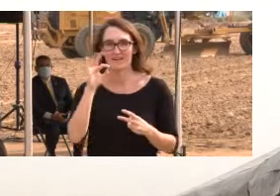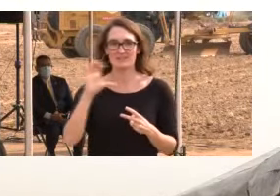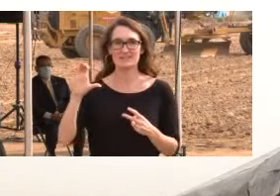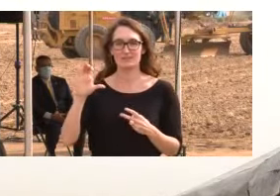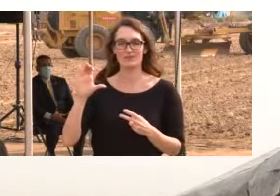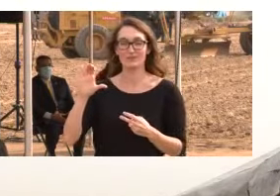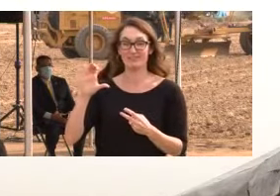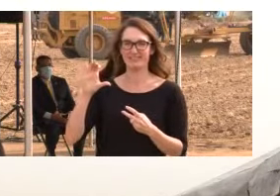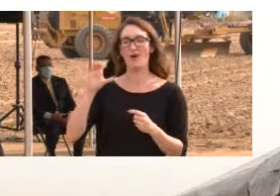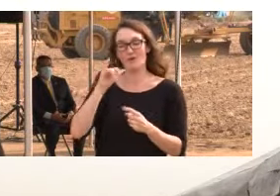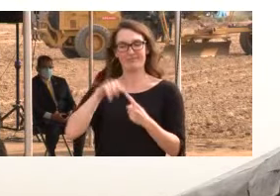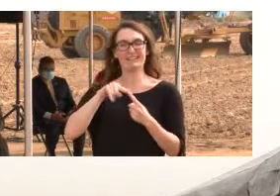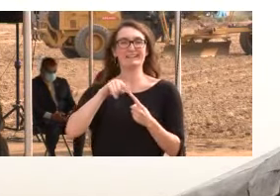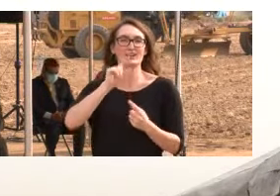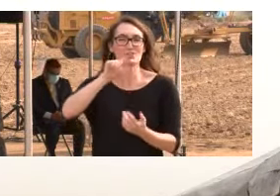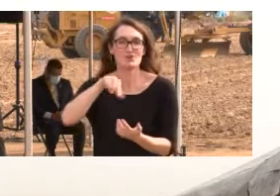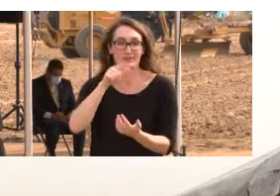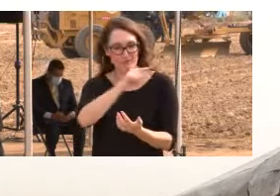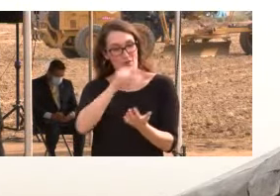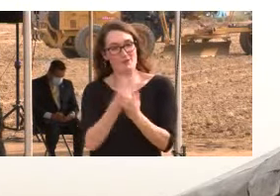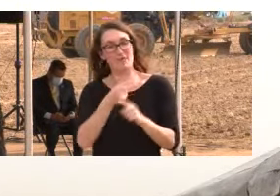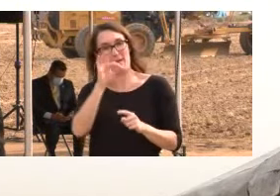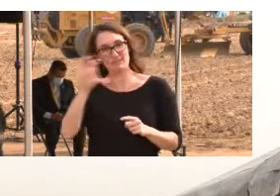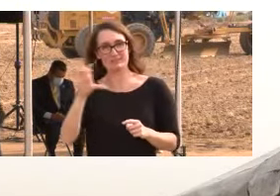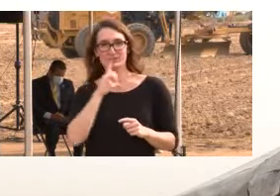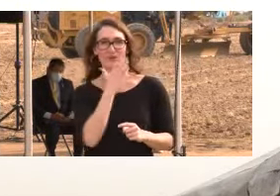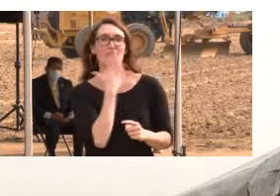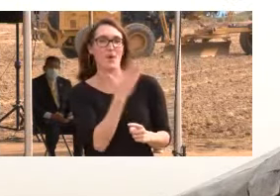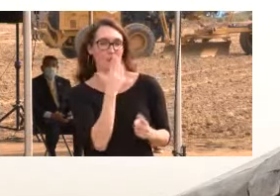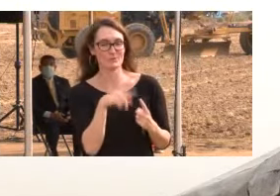College graduates, Mayor Lee Brand. Thank you.